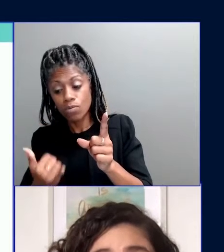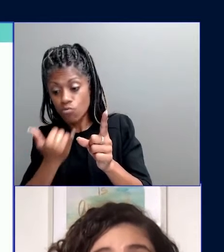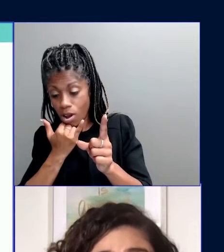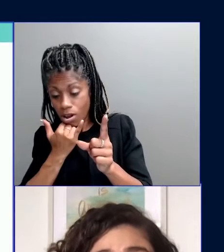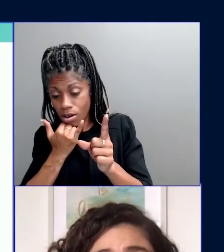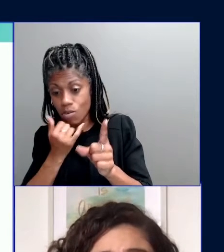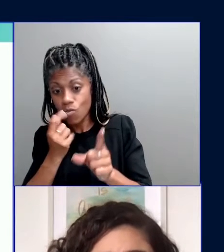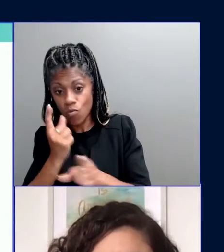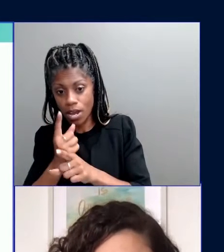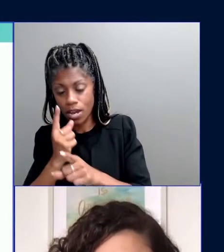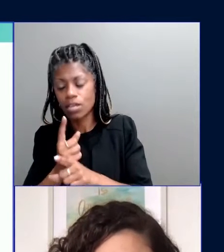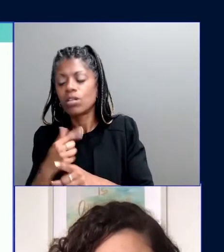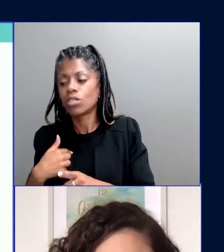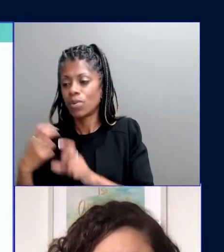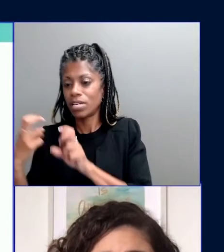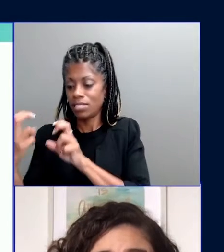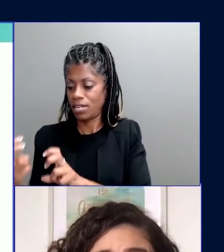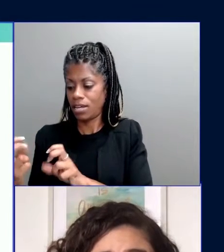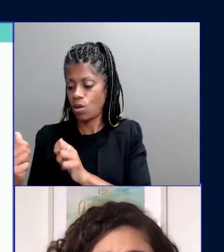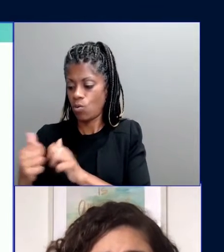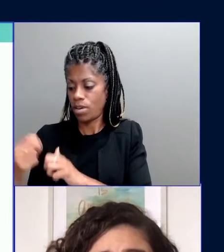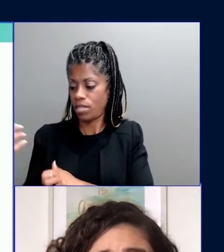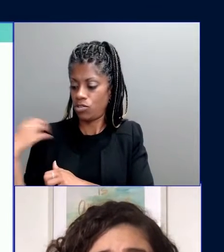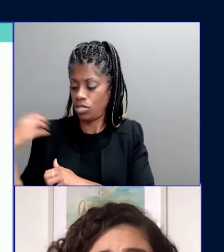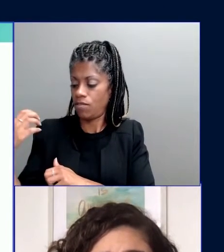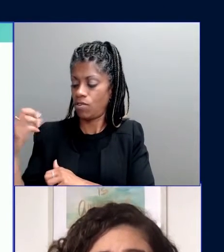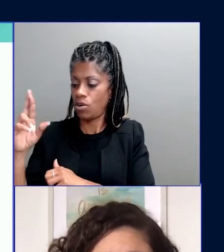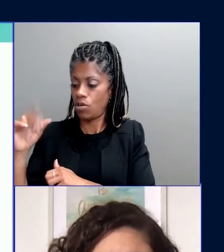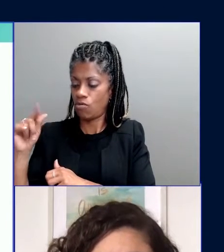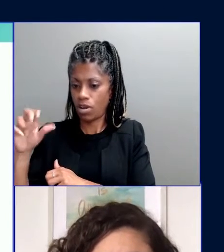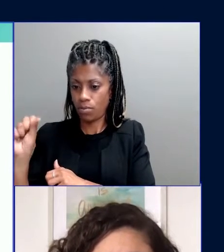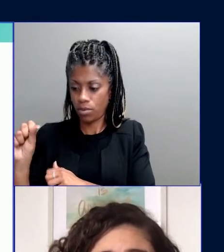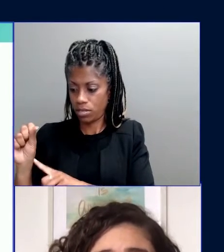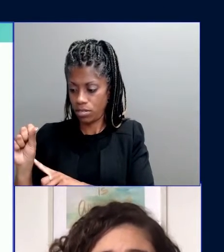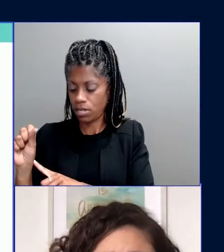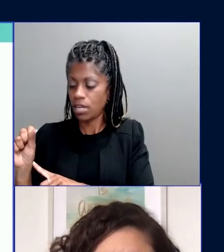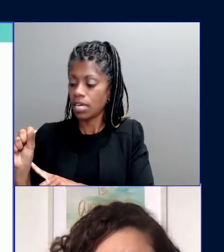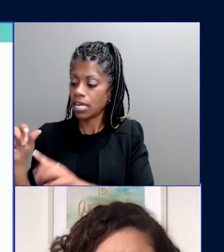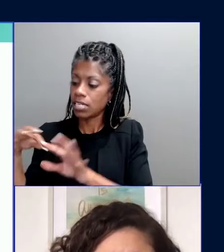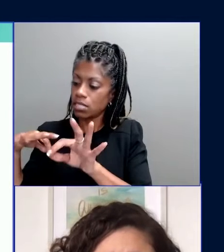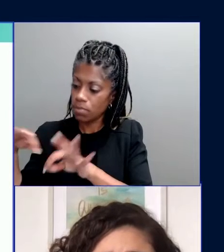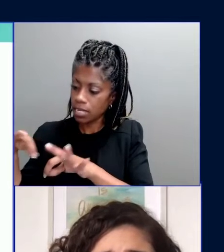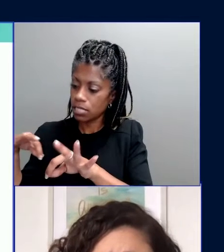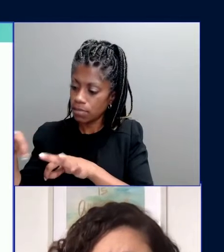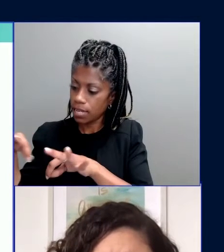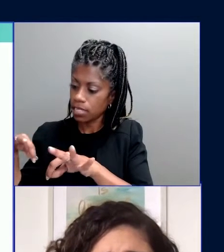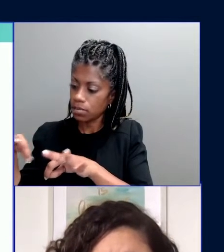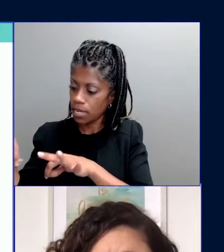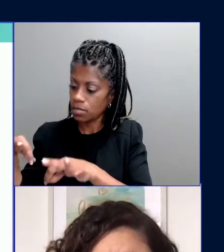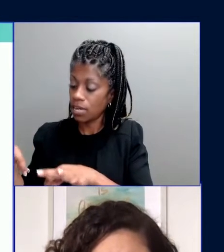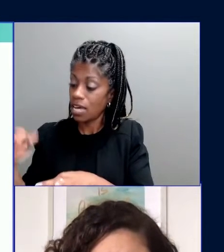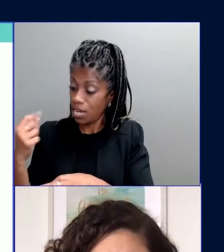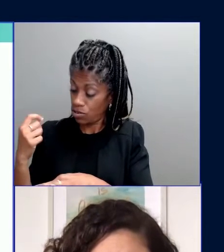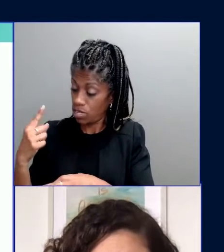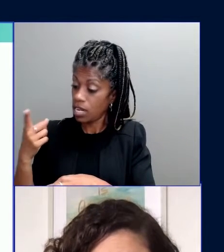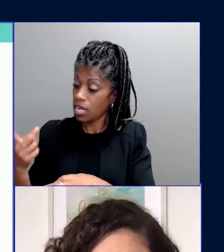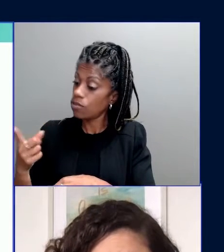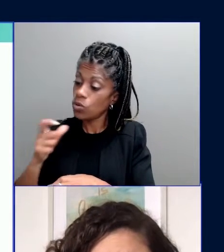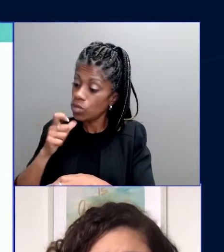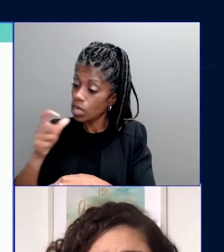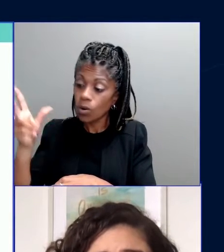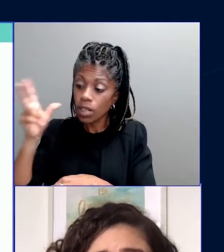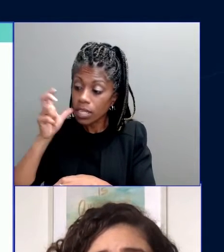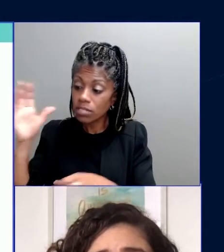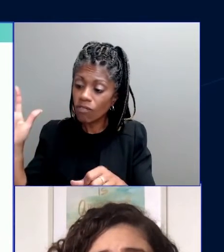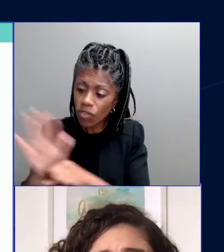the stakes of his decision, and that if he ruled the wrong way, he would be impacting not only 800,000 DACA recipients,